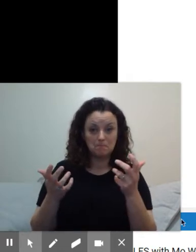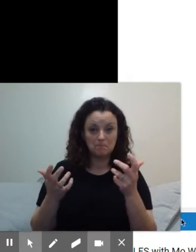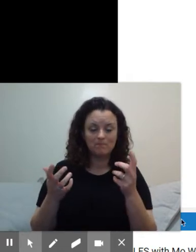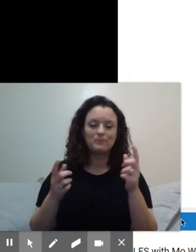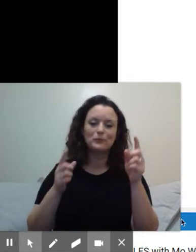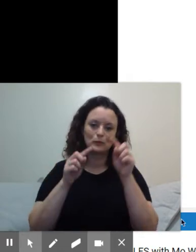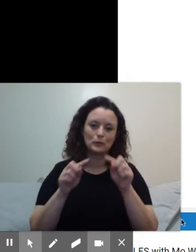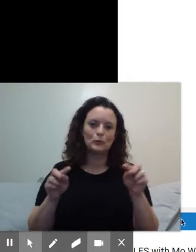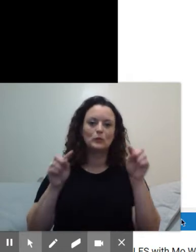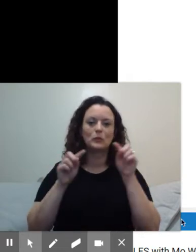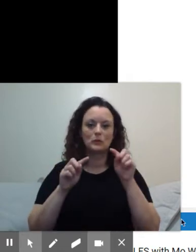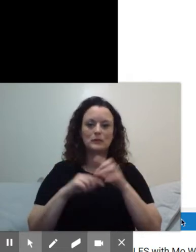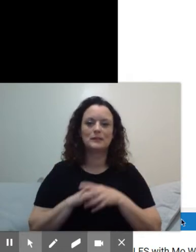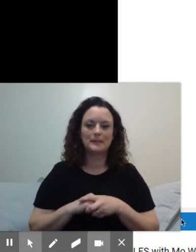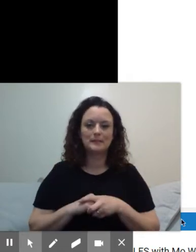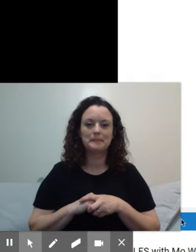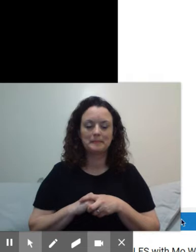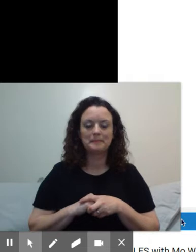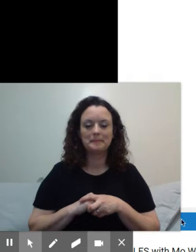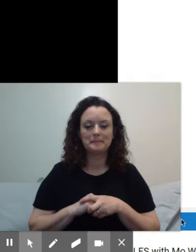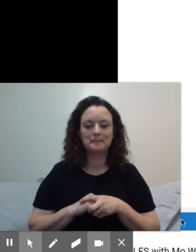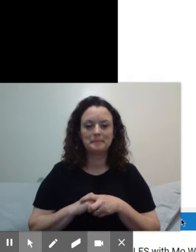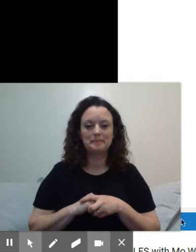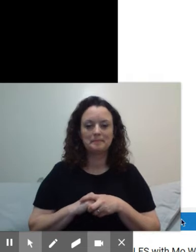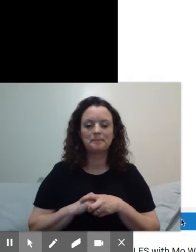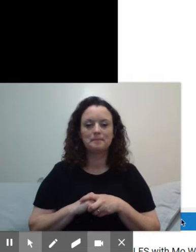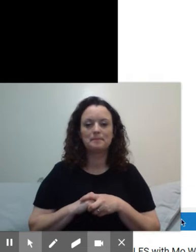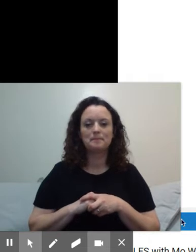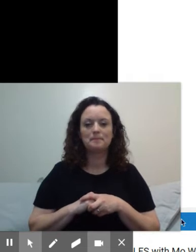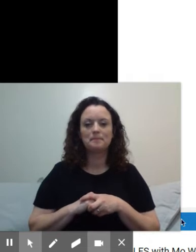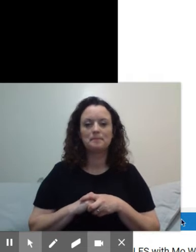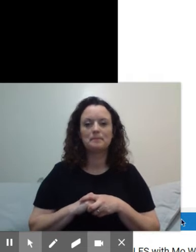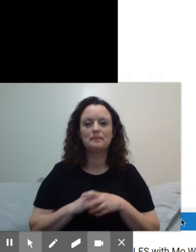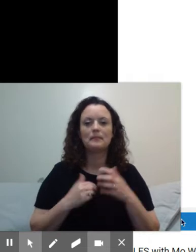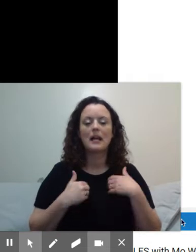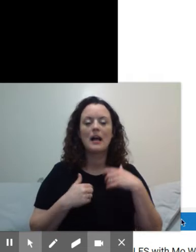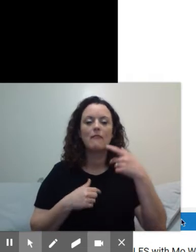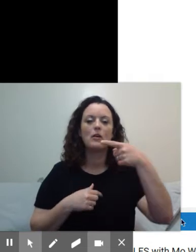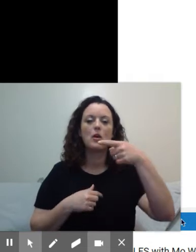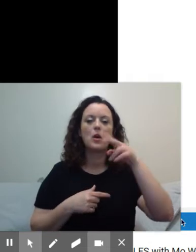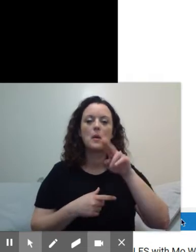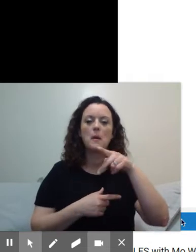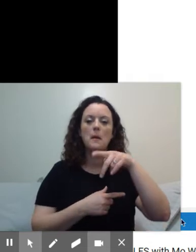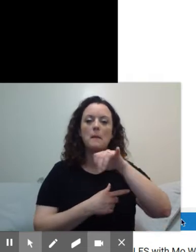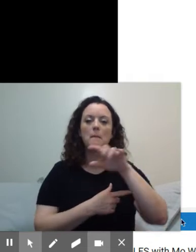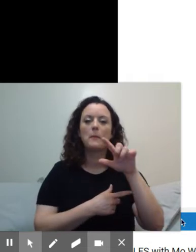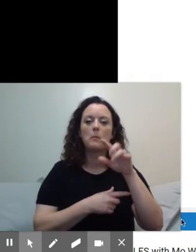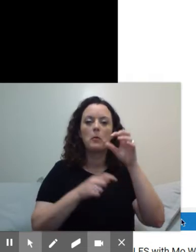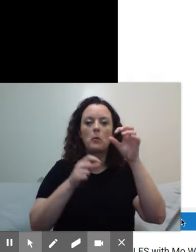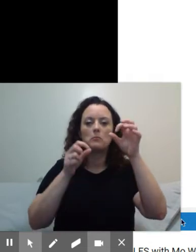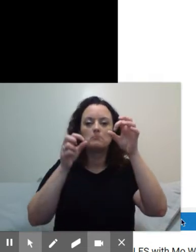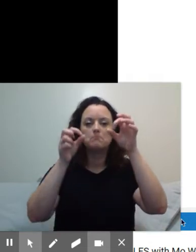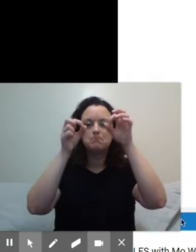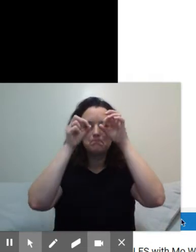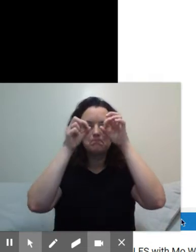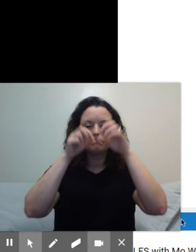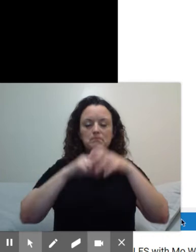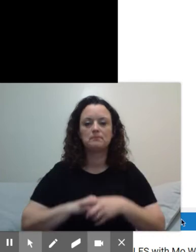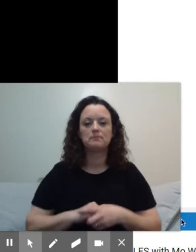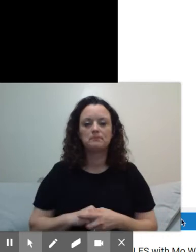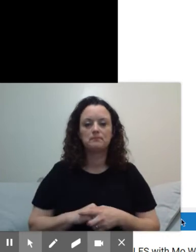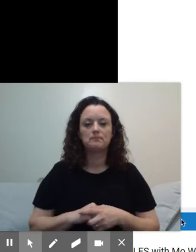like circles. And an author has 2 pupils in those eyes. Those